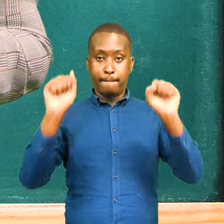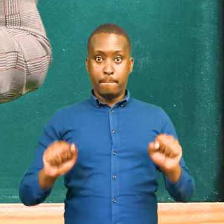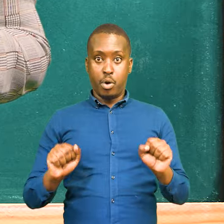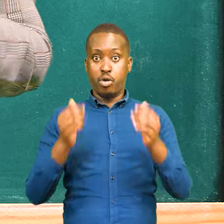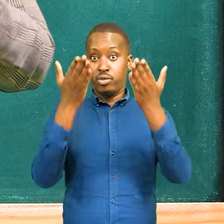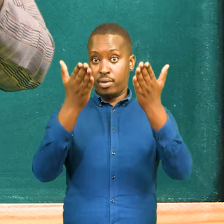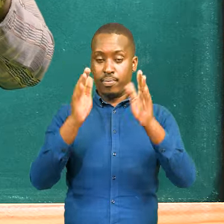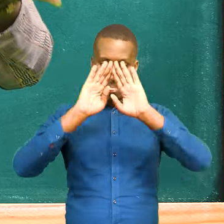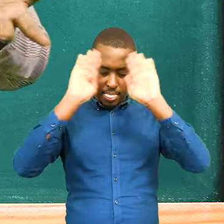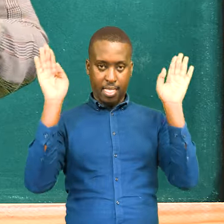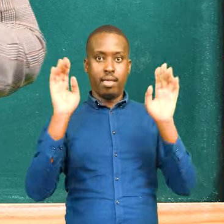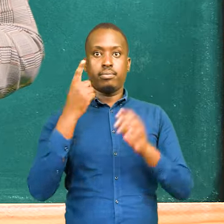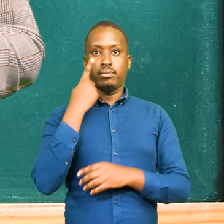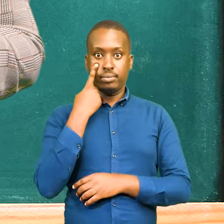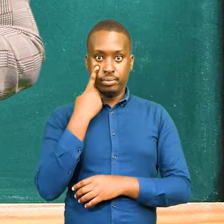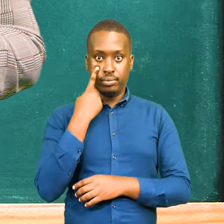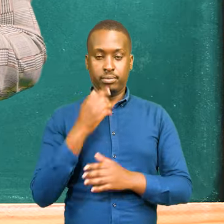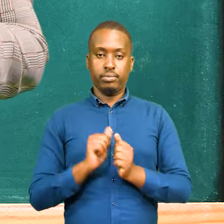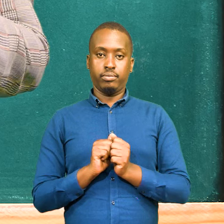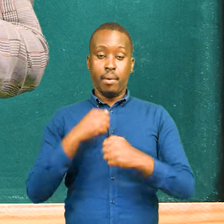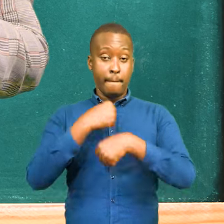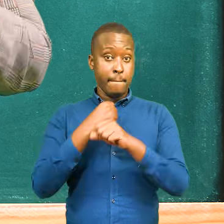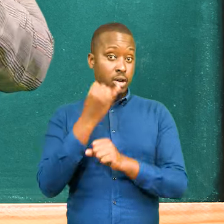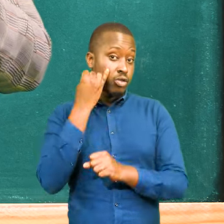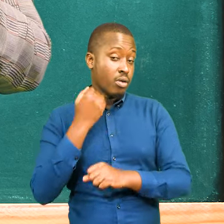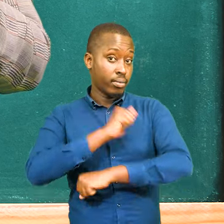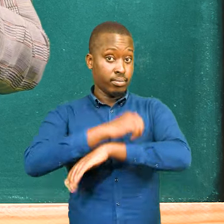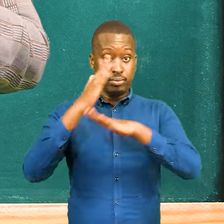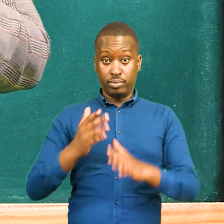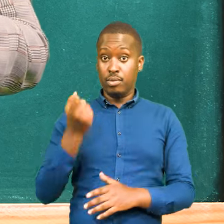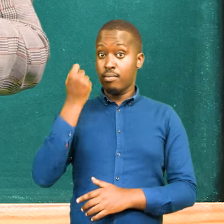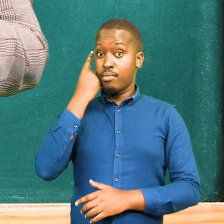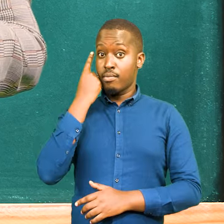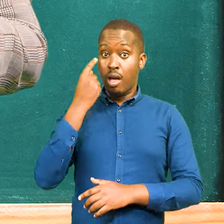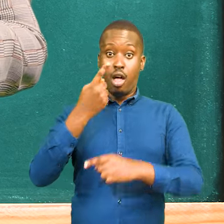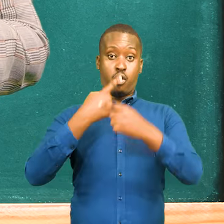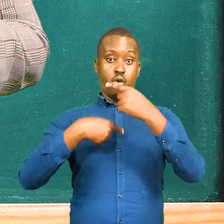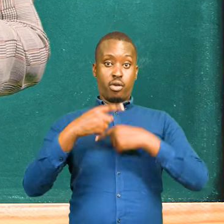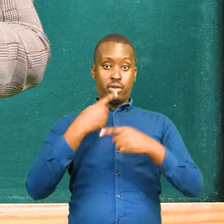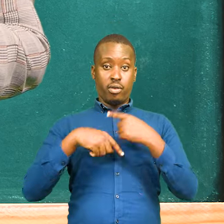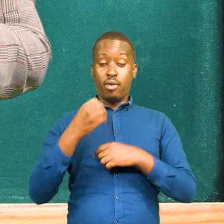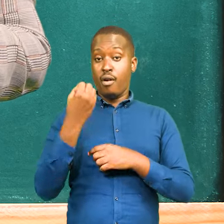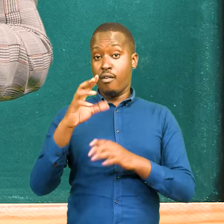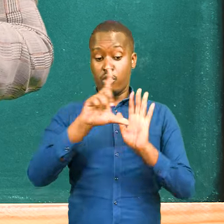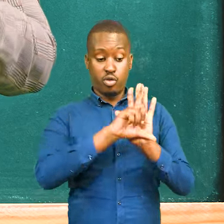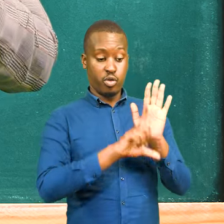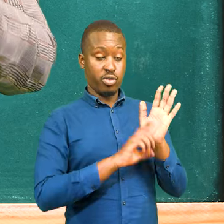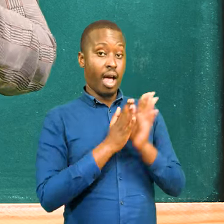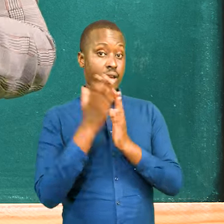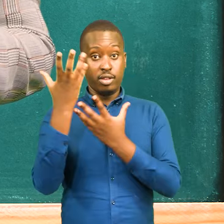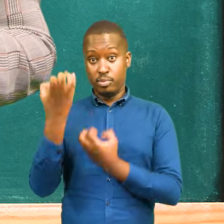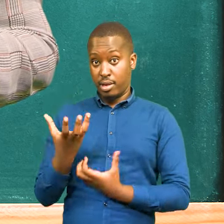poster where they are clearly visible. Ensure that your learners understand the consequences of the rules